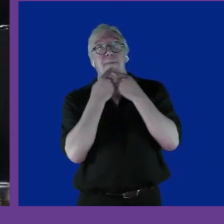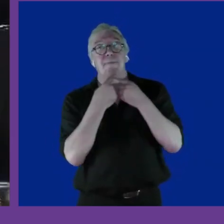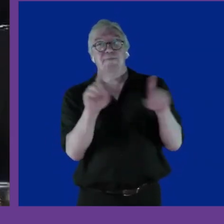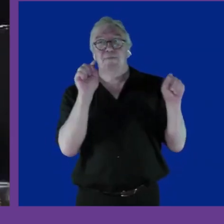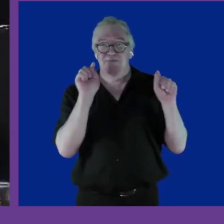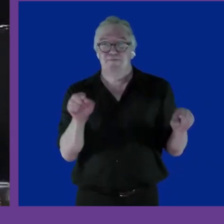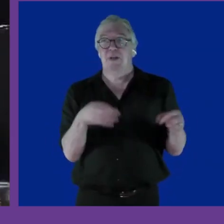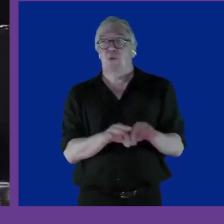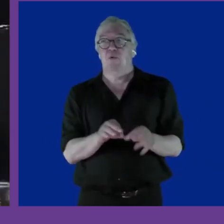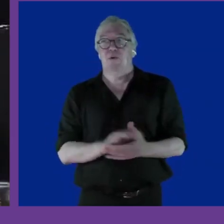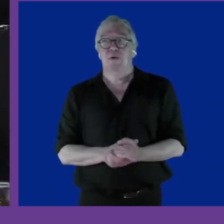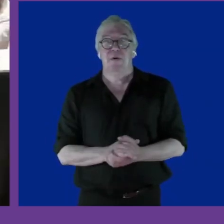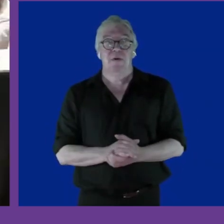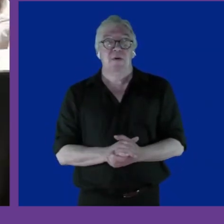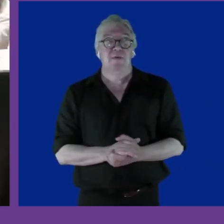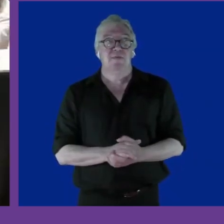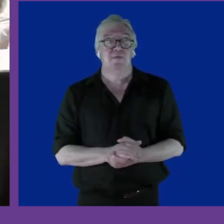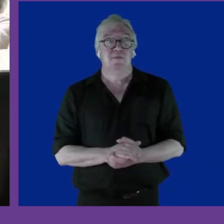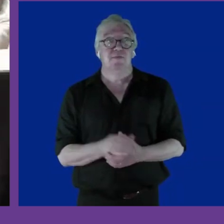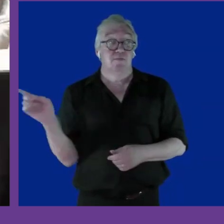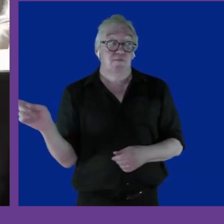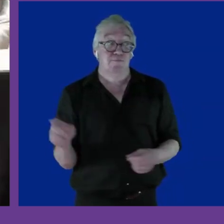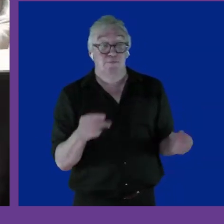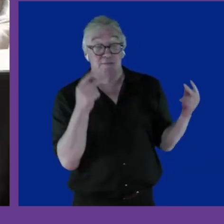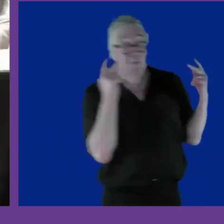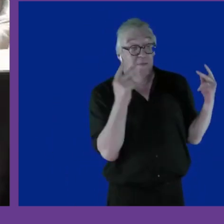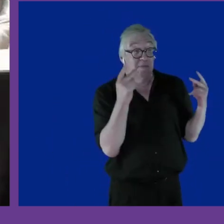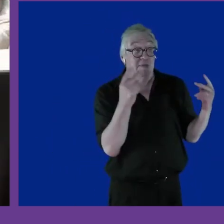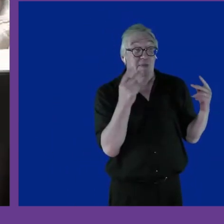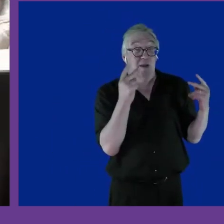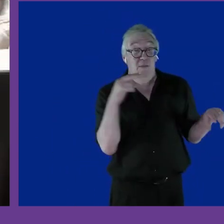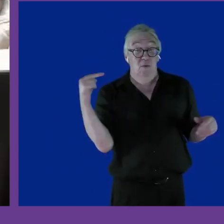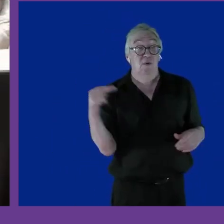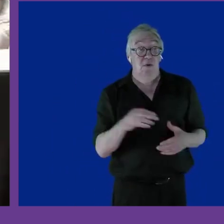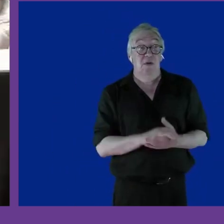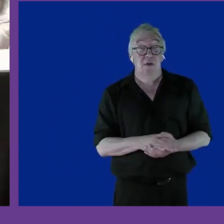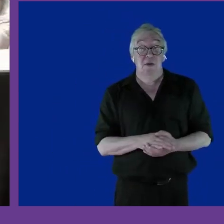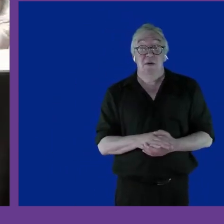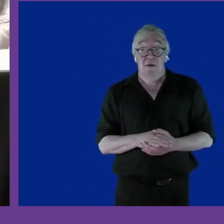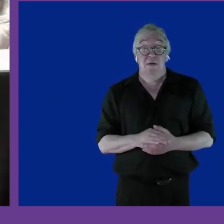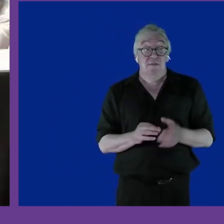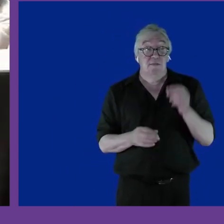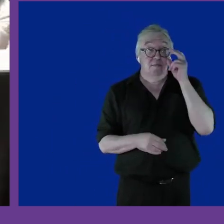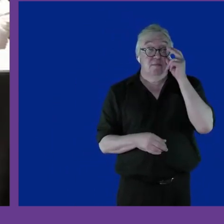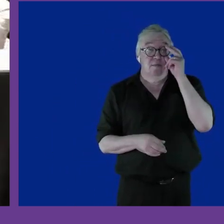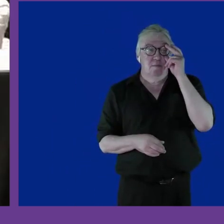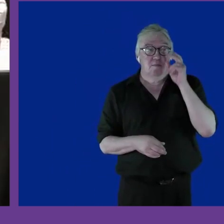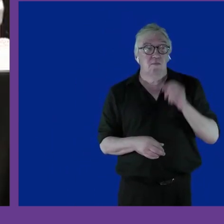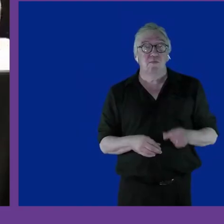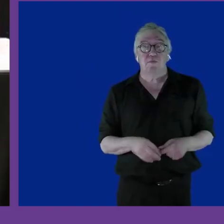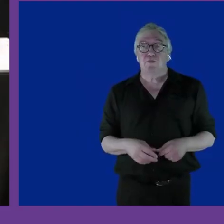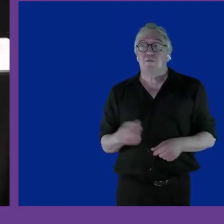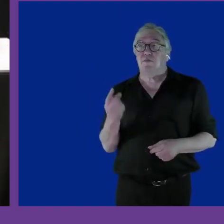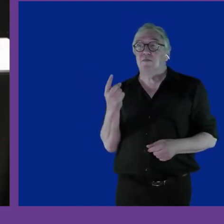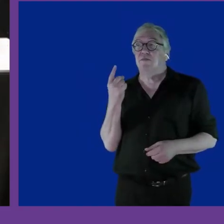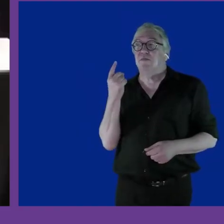here. Yes, and I think that's a very important point here, because I think one of the criticism which is often heard in the